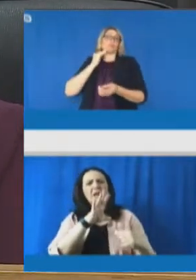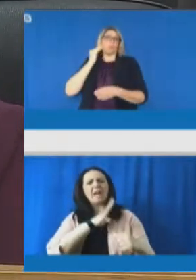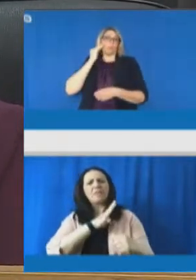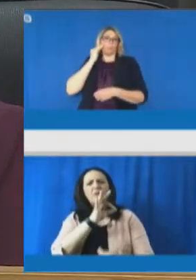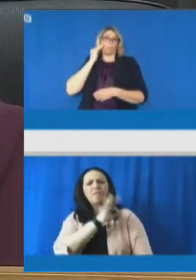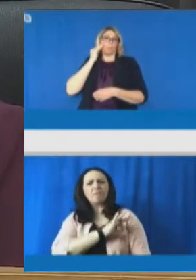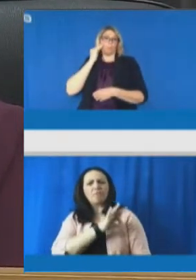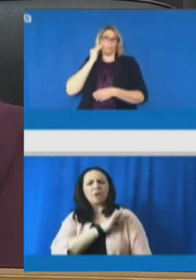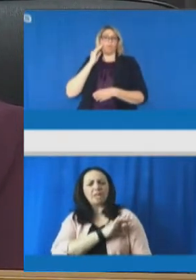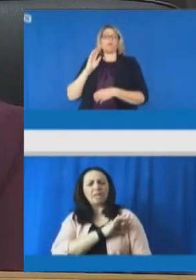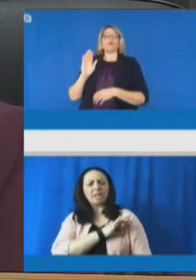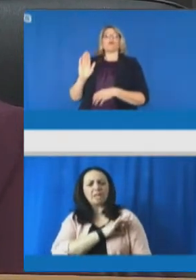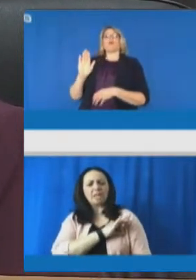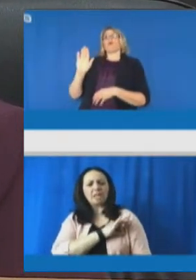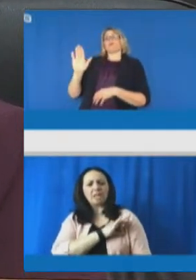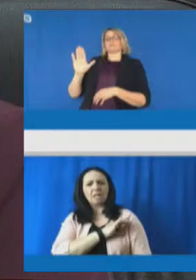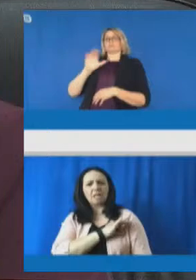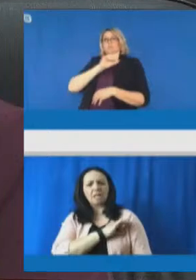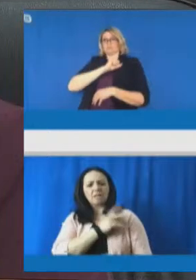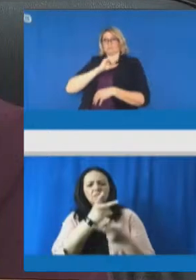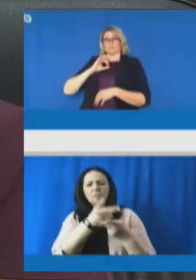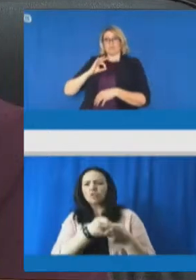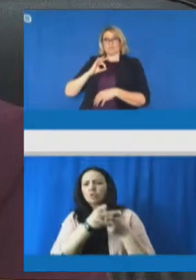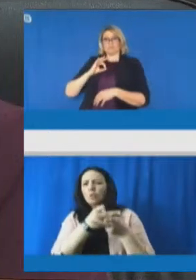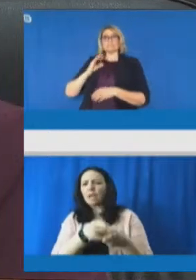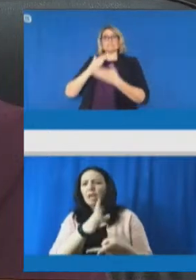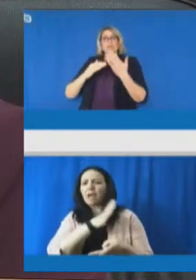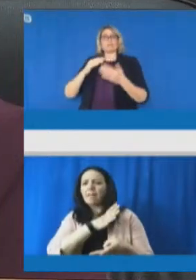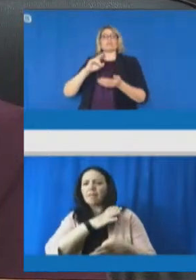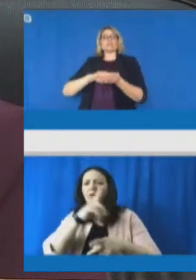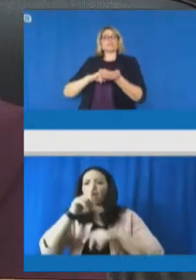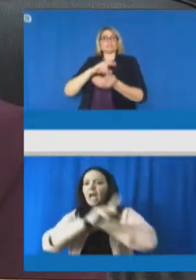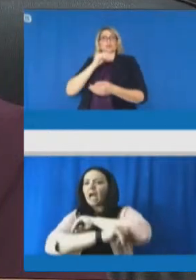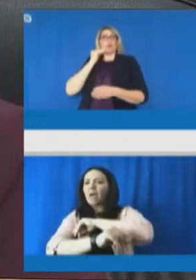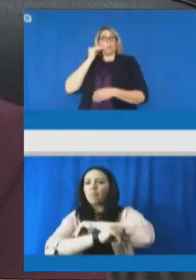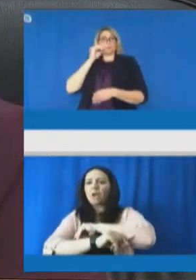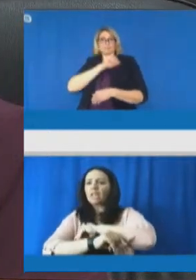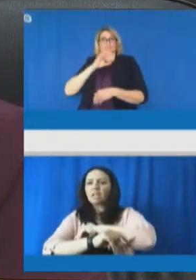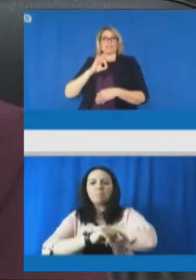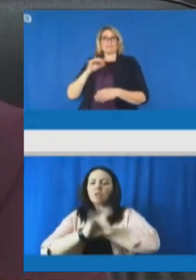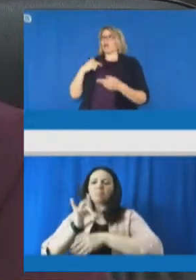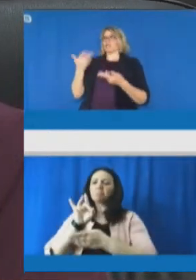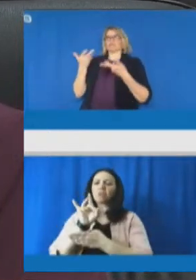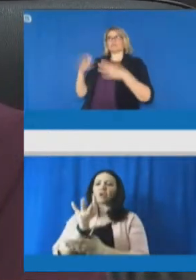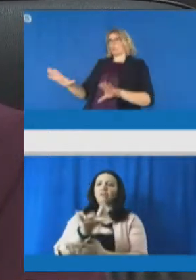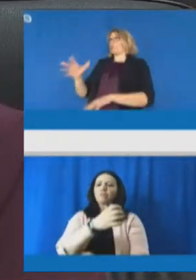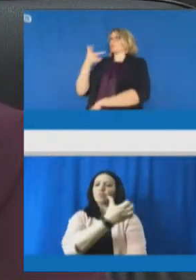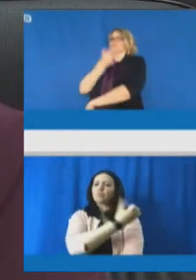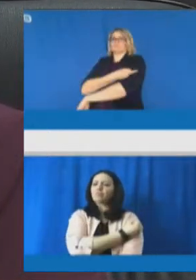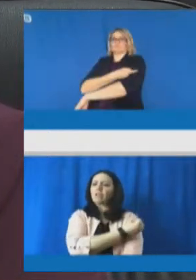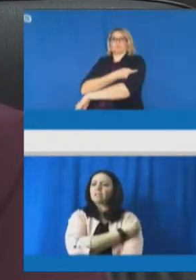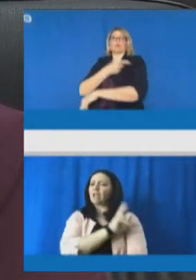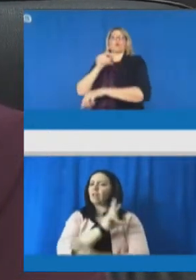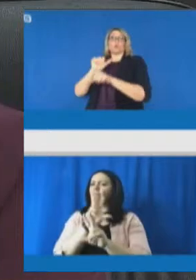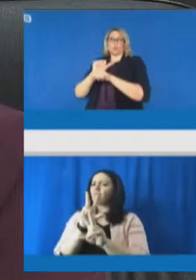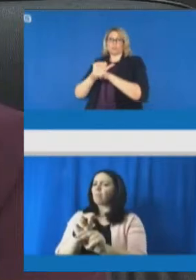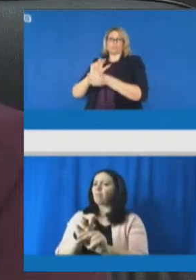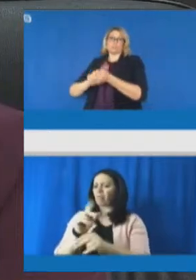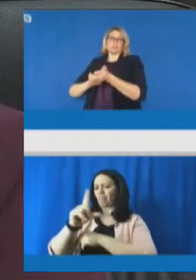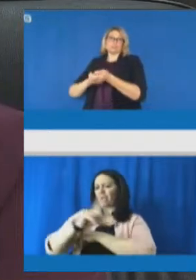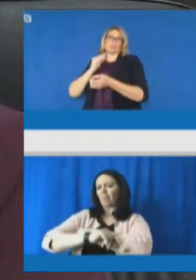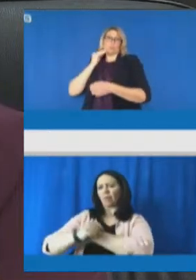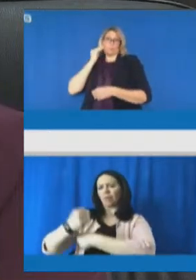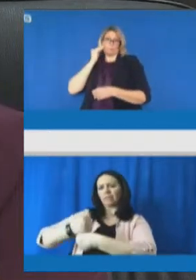directions et des informations de l'Agence de santé publique du Canada et aussi dans les départements de